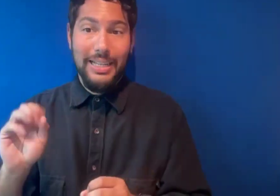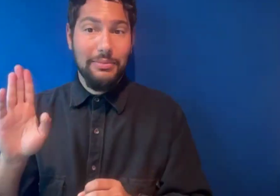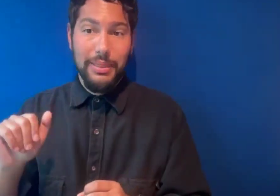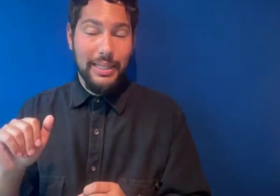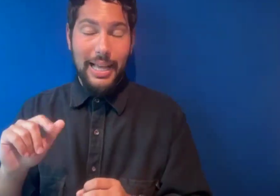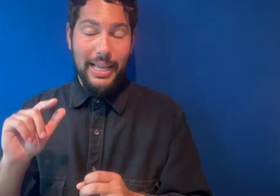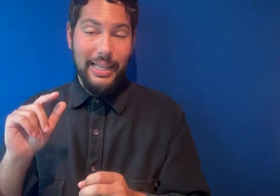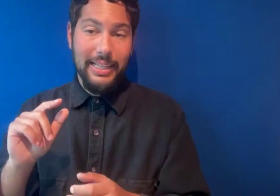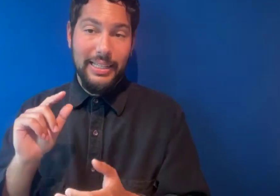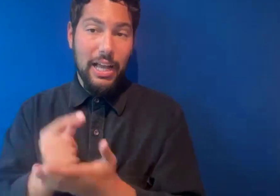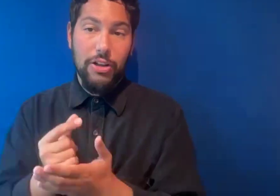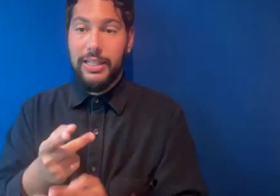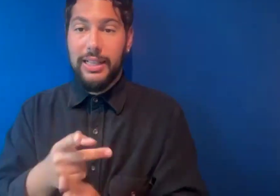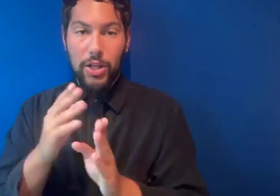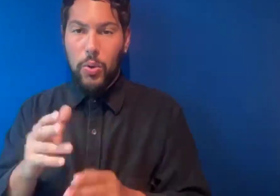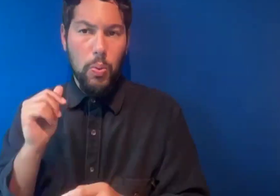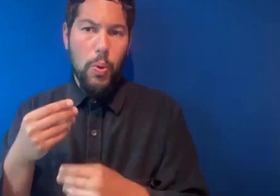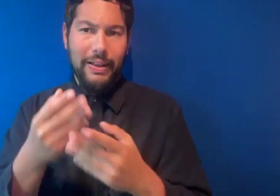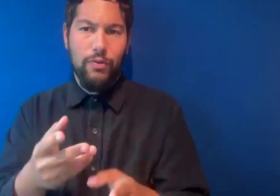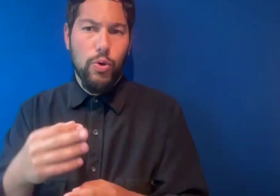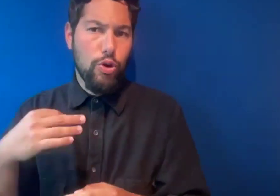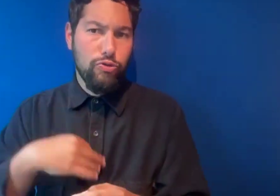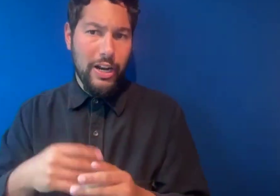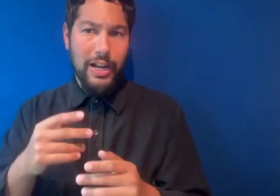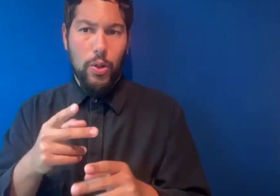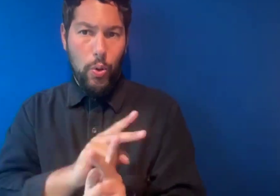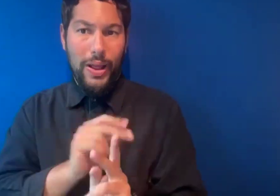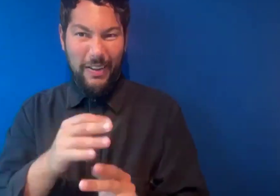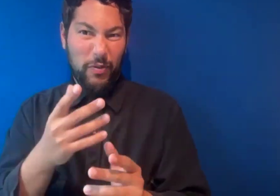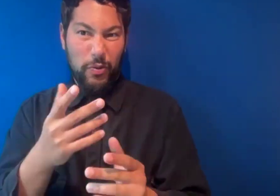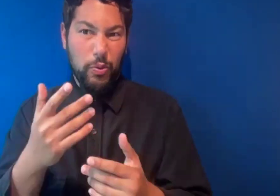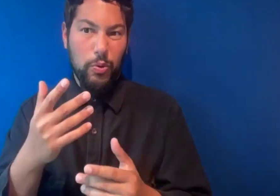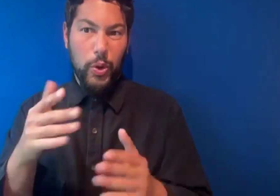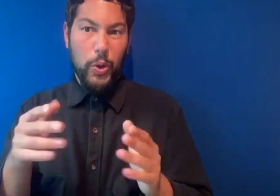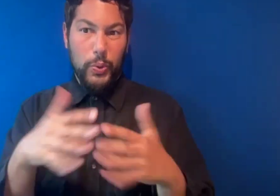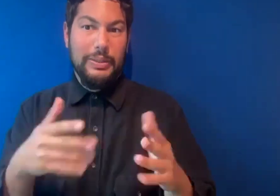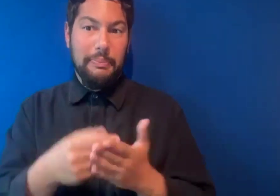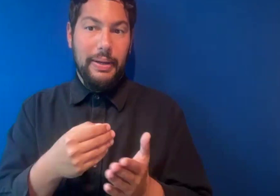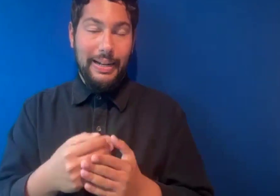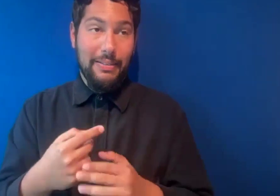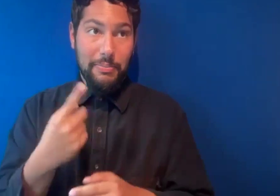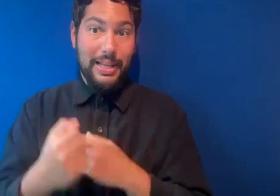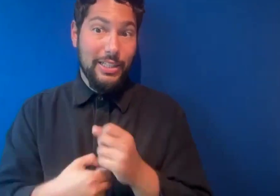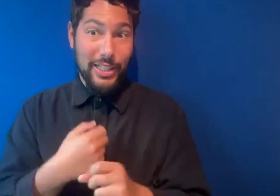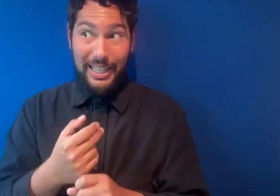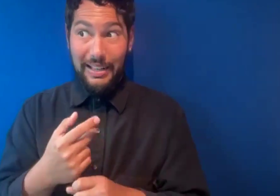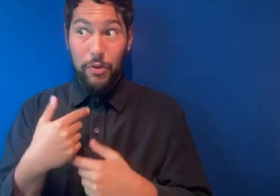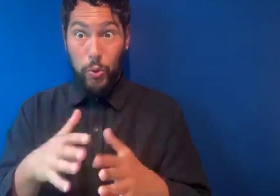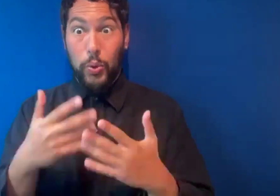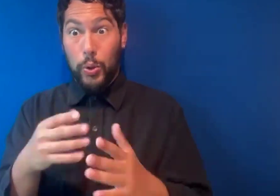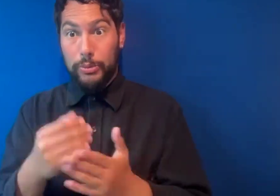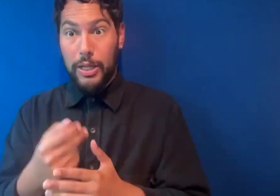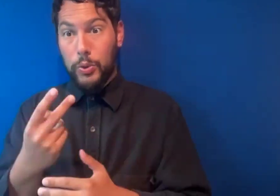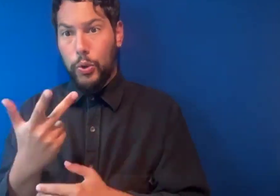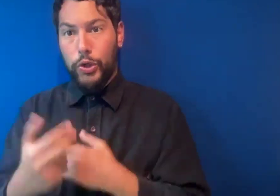to do any kind of credit or loan for a company that has had losses in the last year, certainly in the last year, but if it's in the last 2 or 3 years, they're not going to do